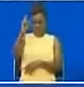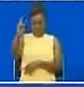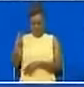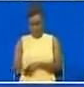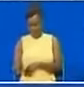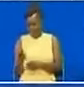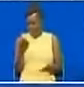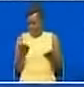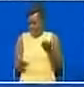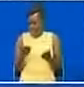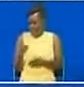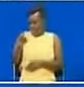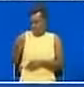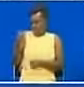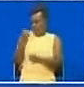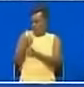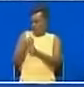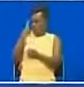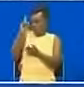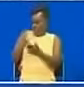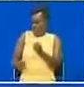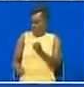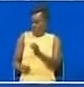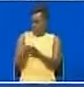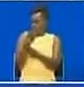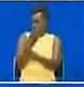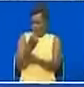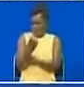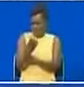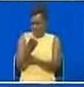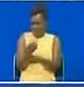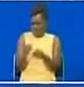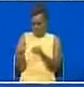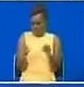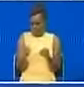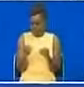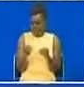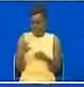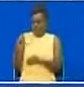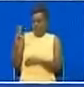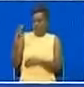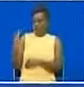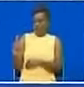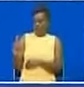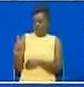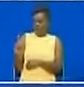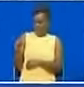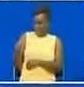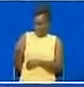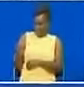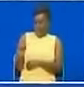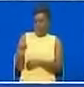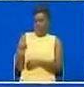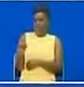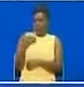Most likely what Jubilee will do will try to create discord in cord so that their own hemorrhage that for sure is